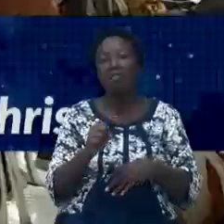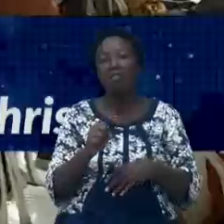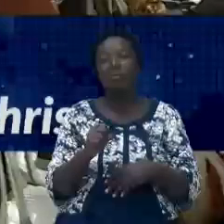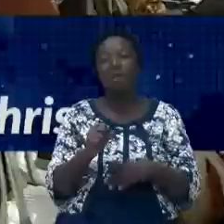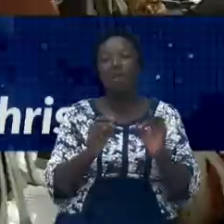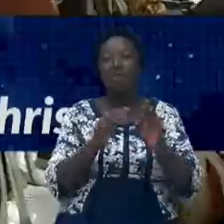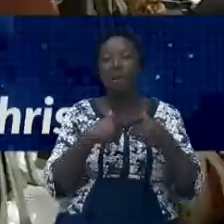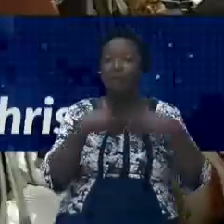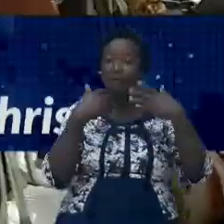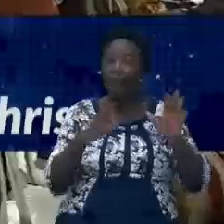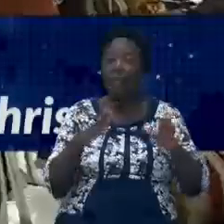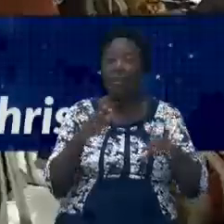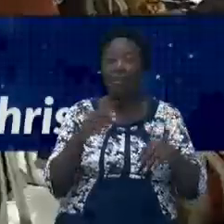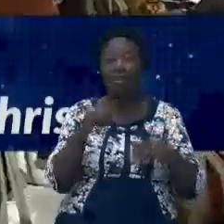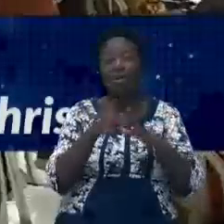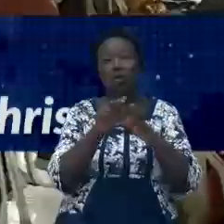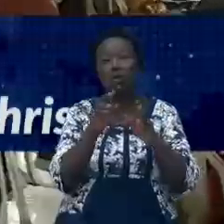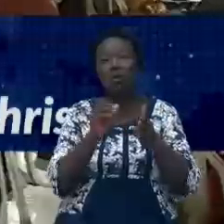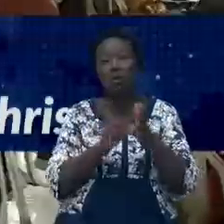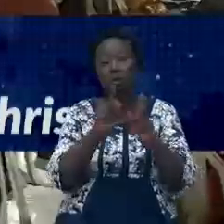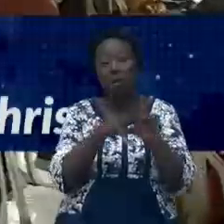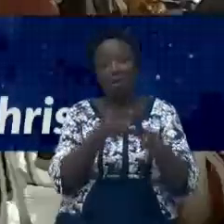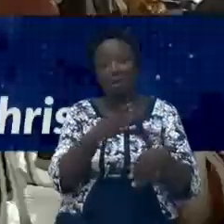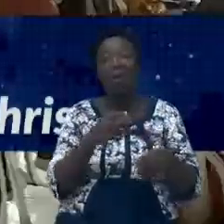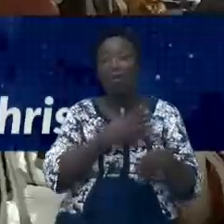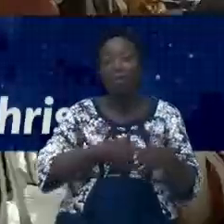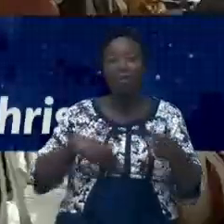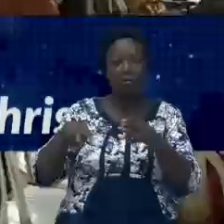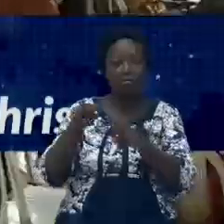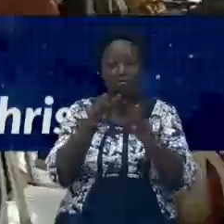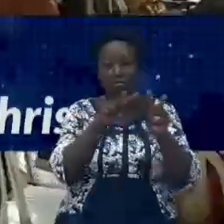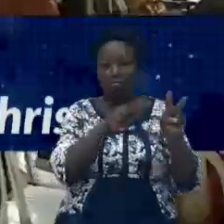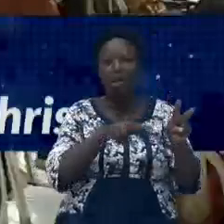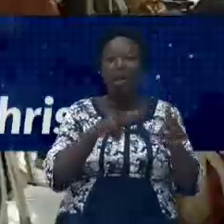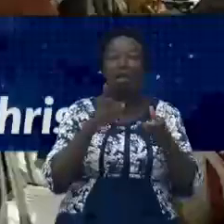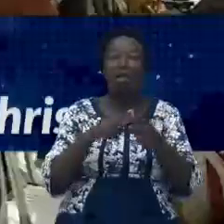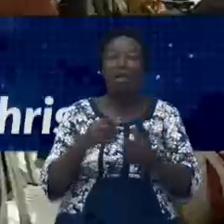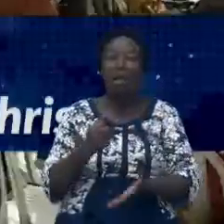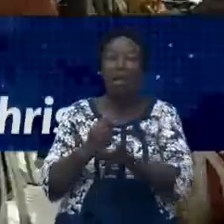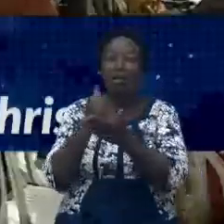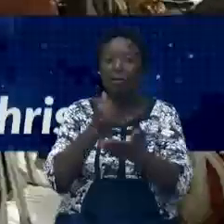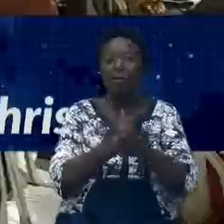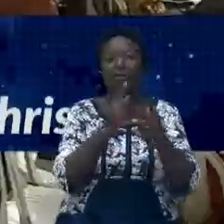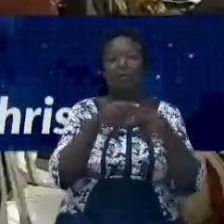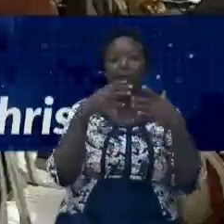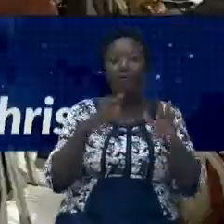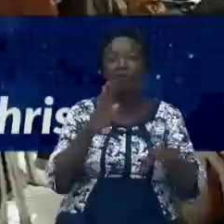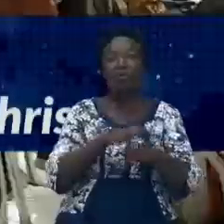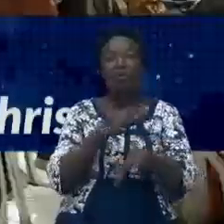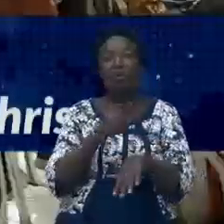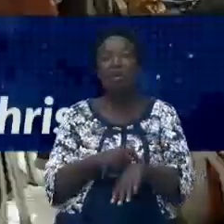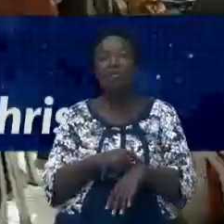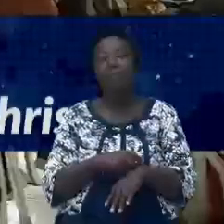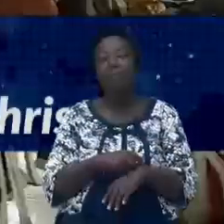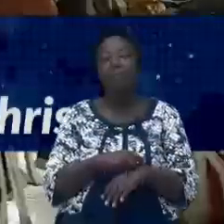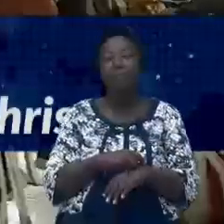the supervisors before you go. And if you are done with your sector, please look around you, right and left,